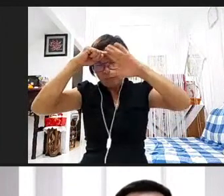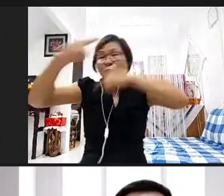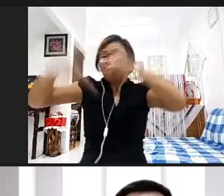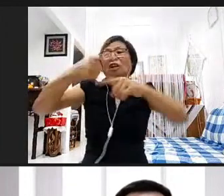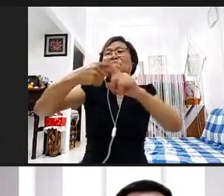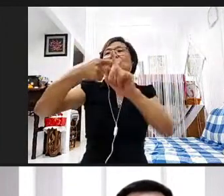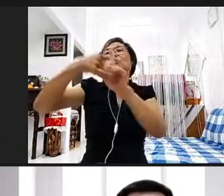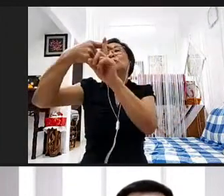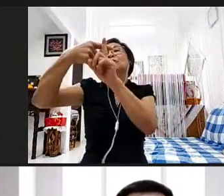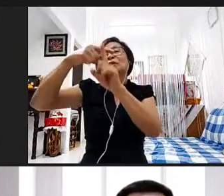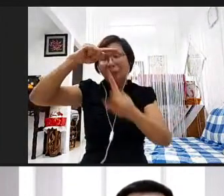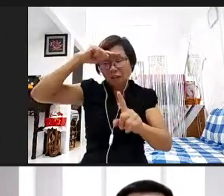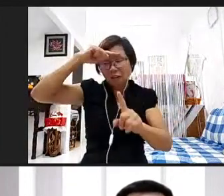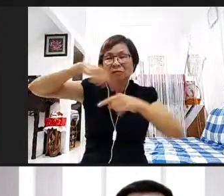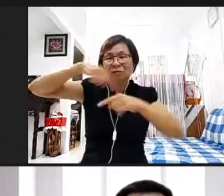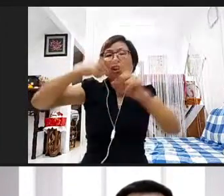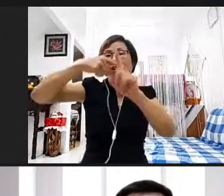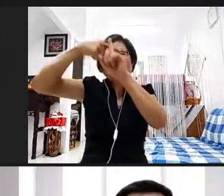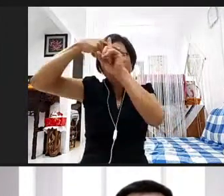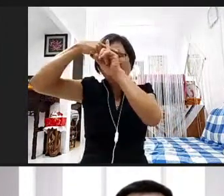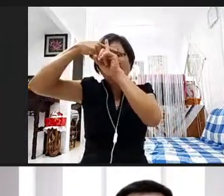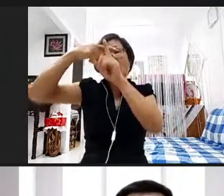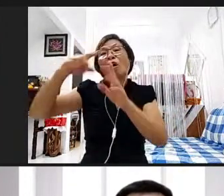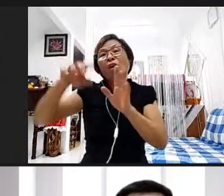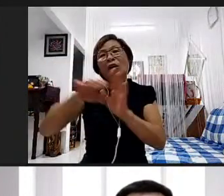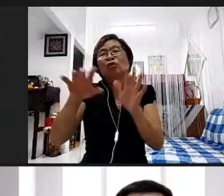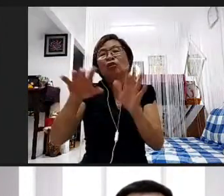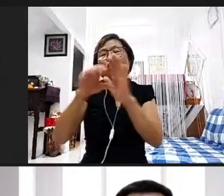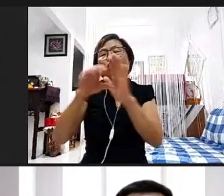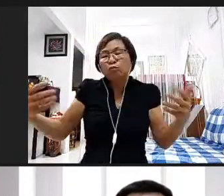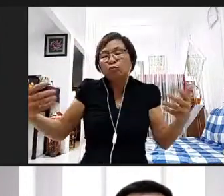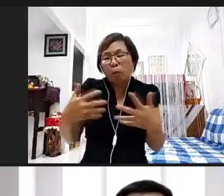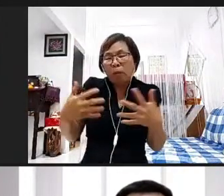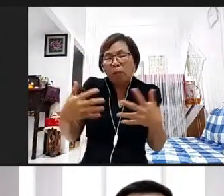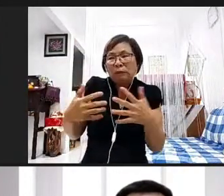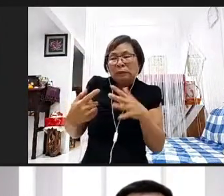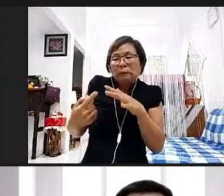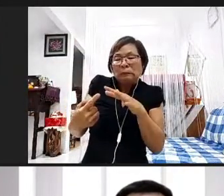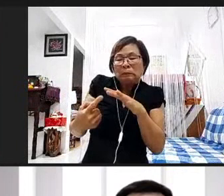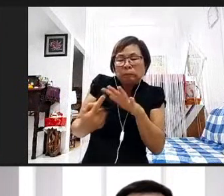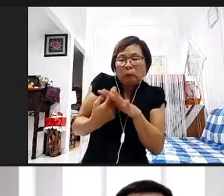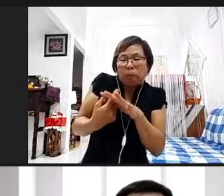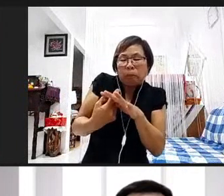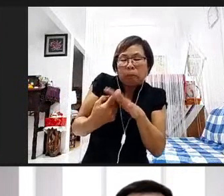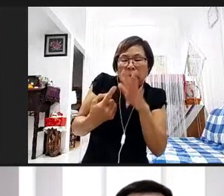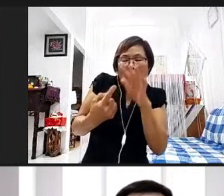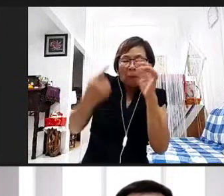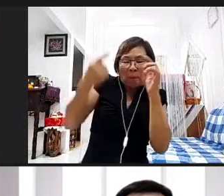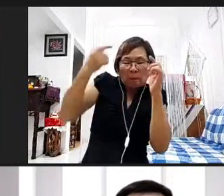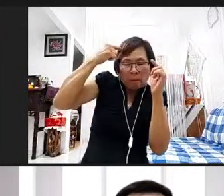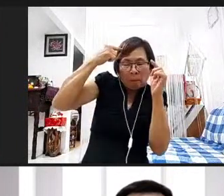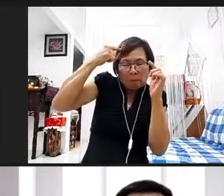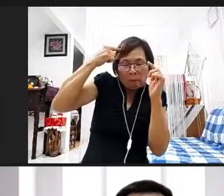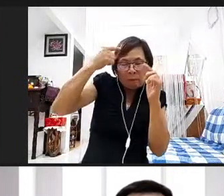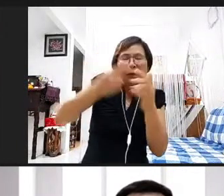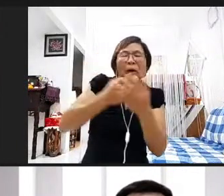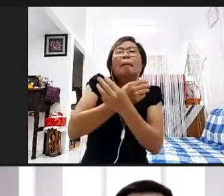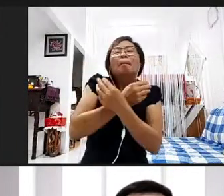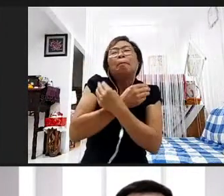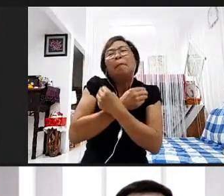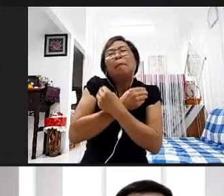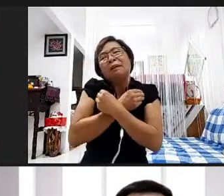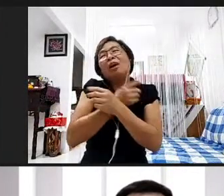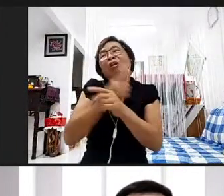positive thoughts. So for example, if you have fear arising, you start to practice metta, radiation of